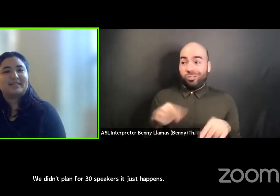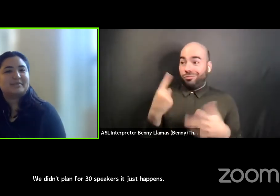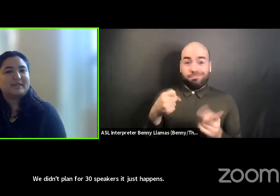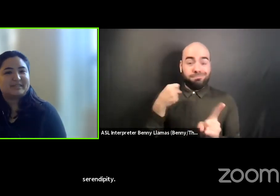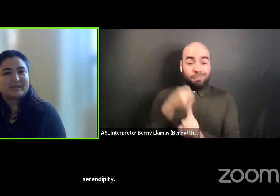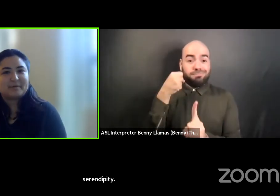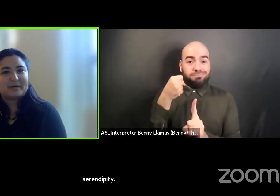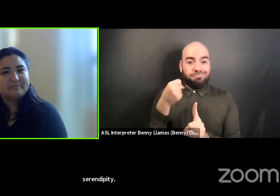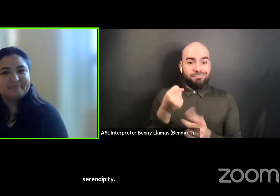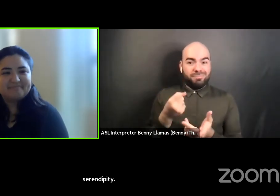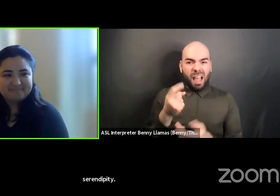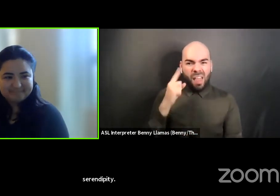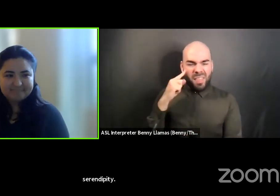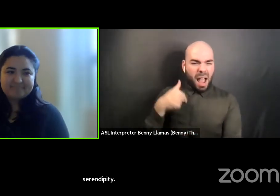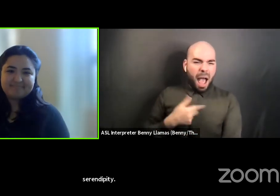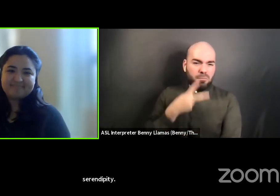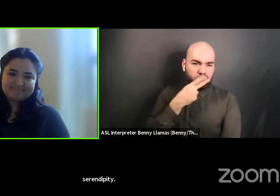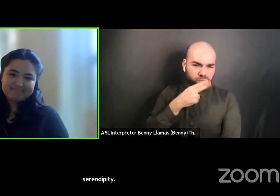I think I'll pass the mic to Sam now.